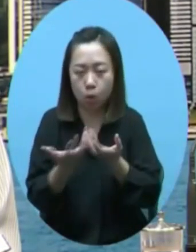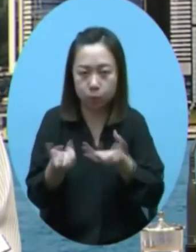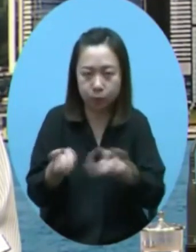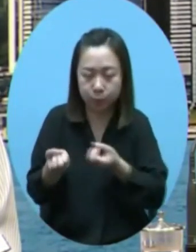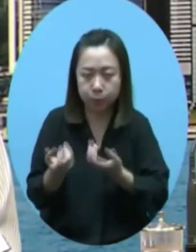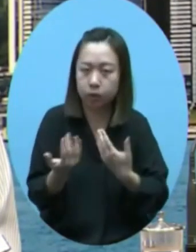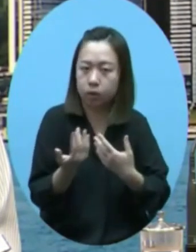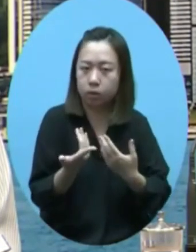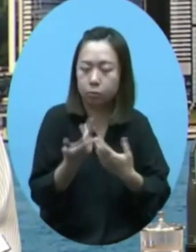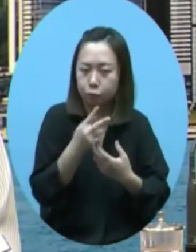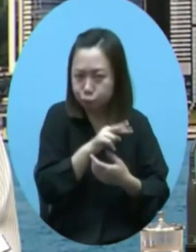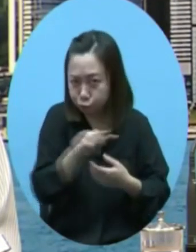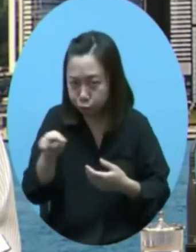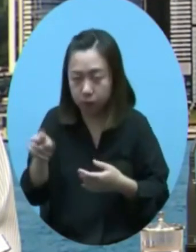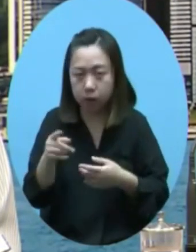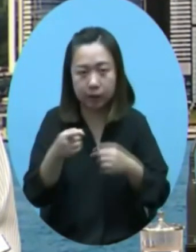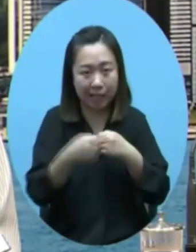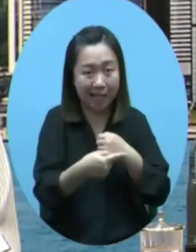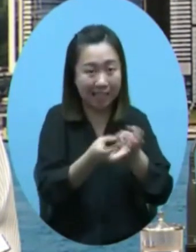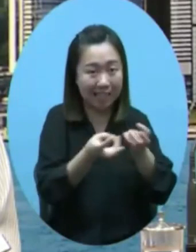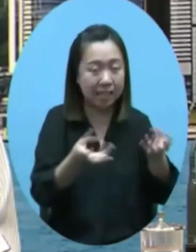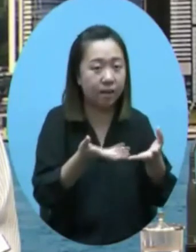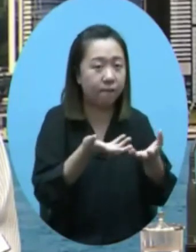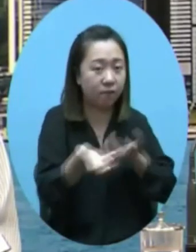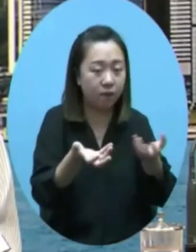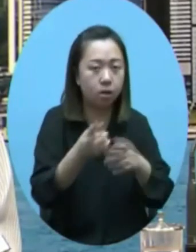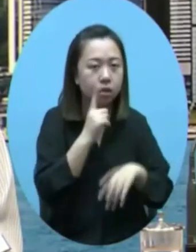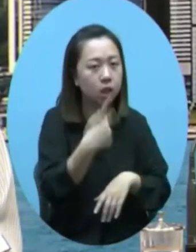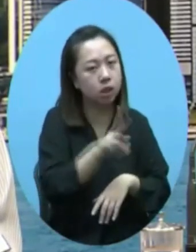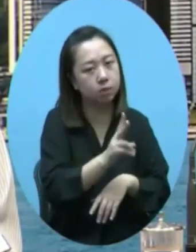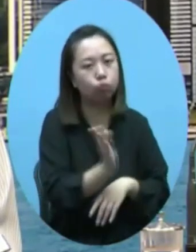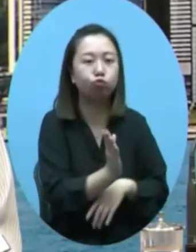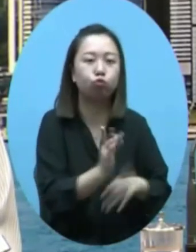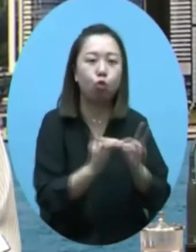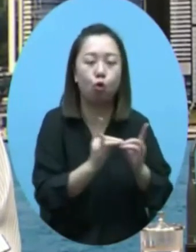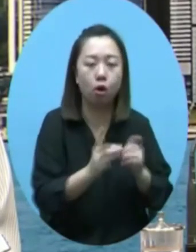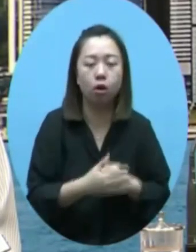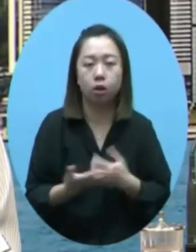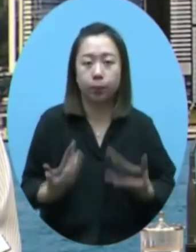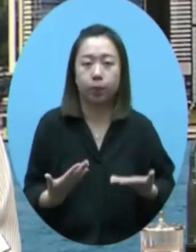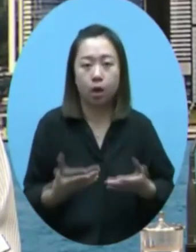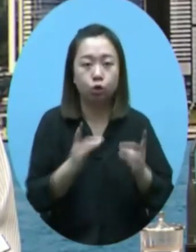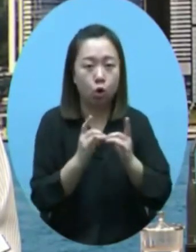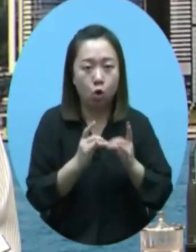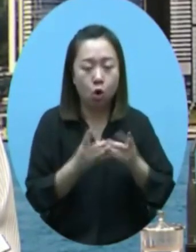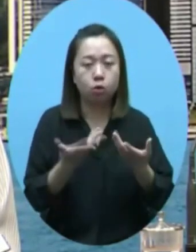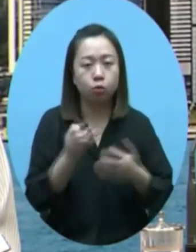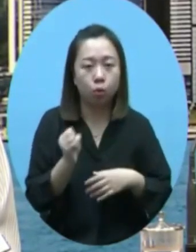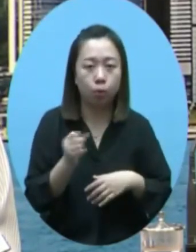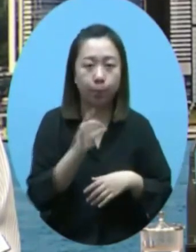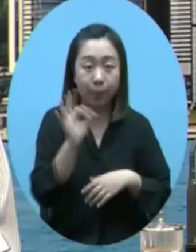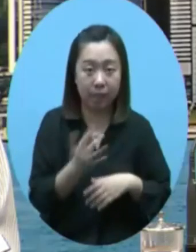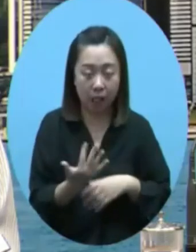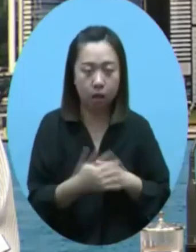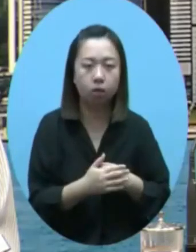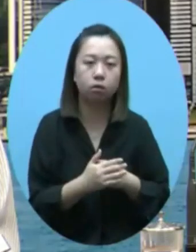ability to accommodate the patients. Looking at our first-tier isolation beds, the number